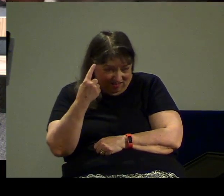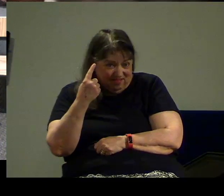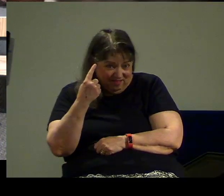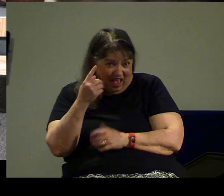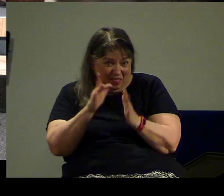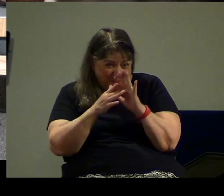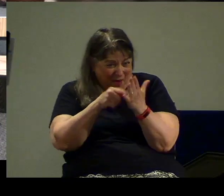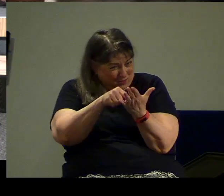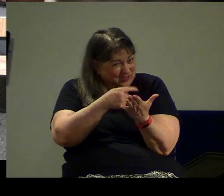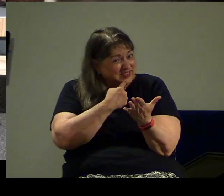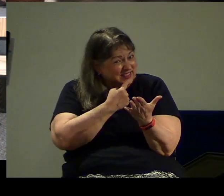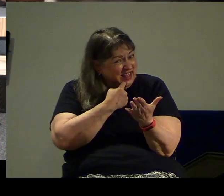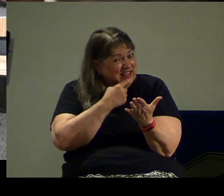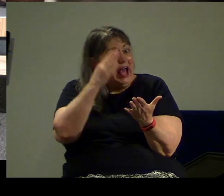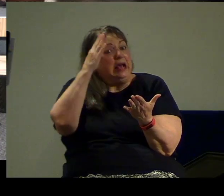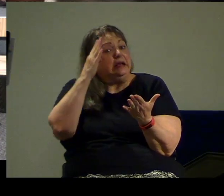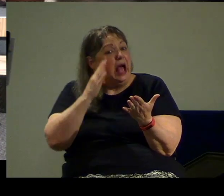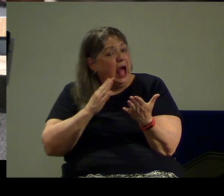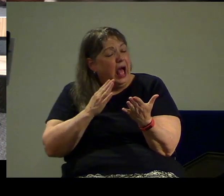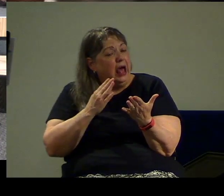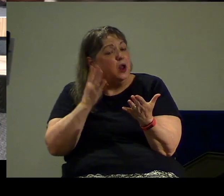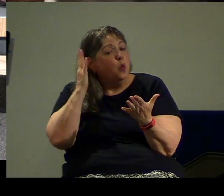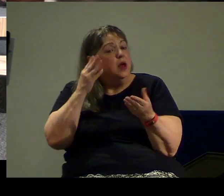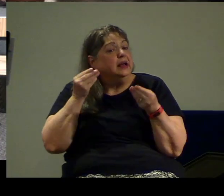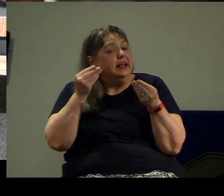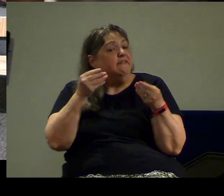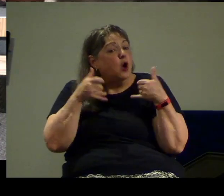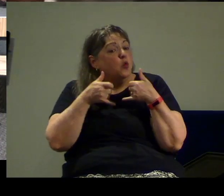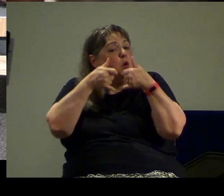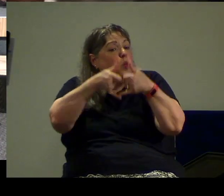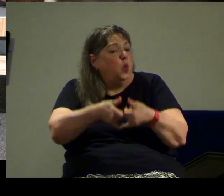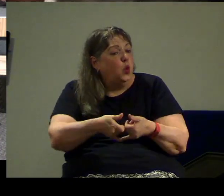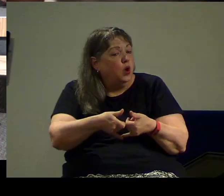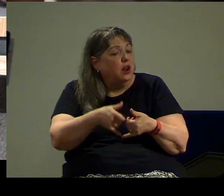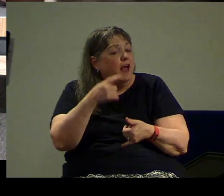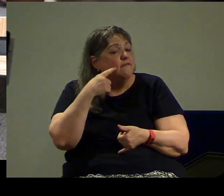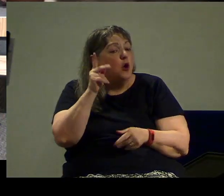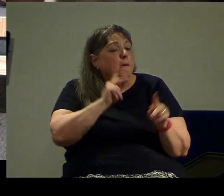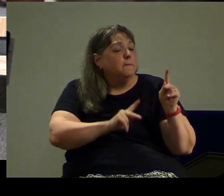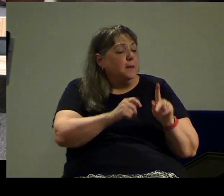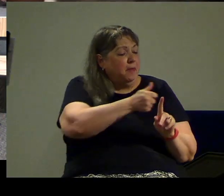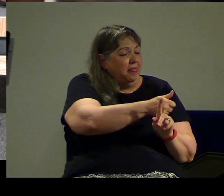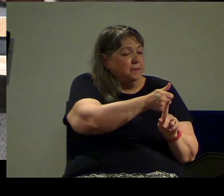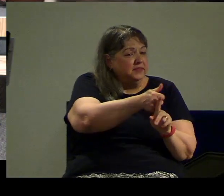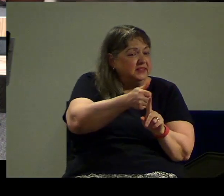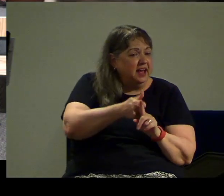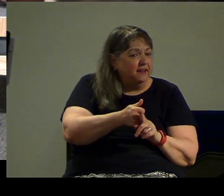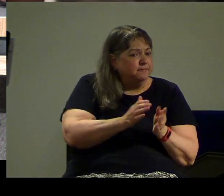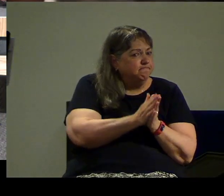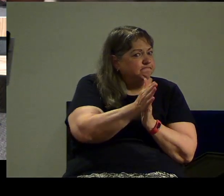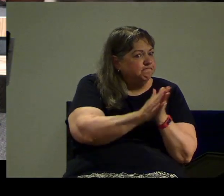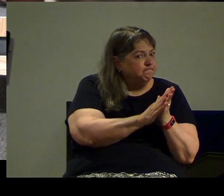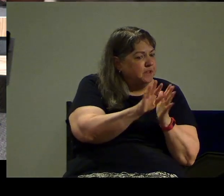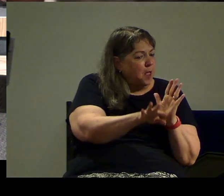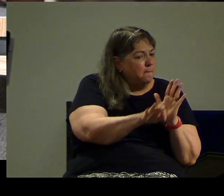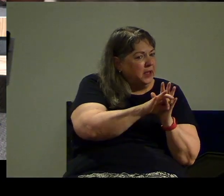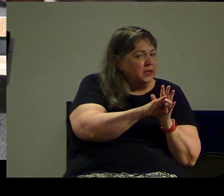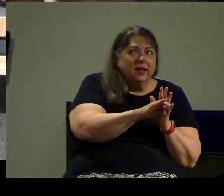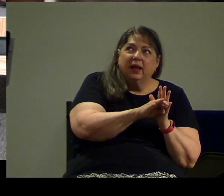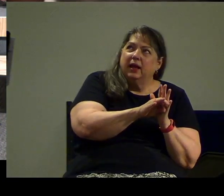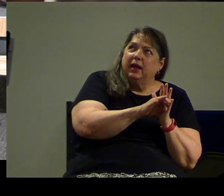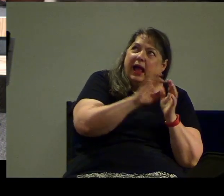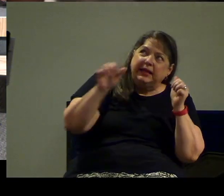is saying? God is a rewarder of those who diligently seek him. We don't seek God